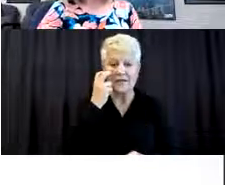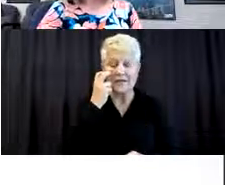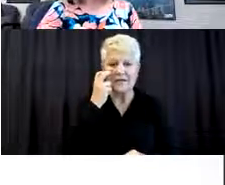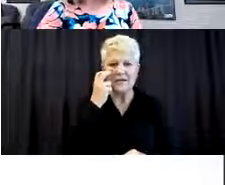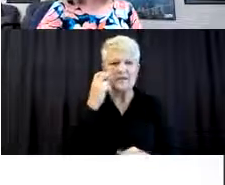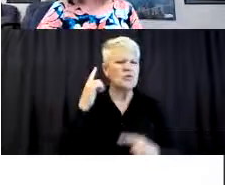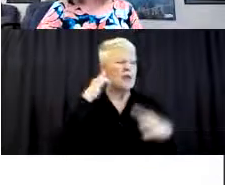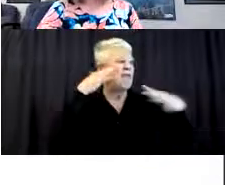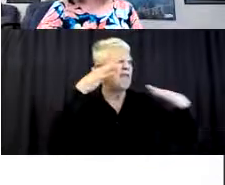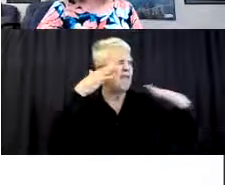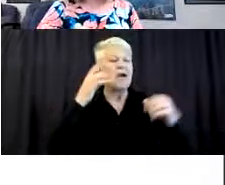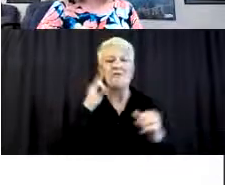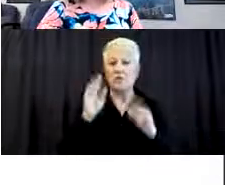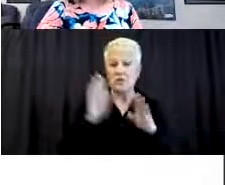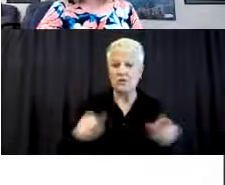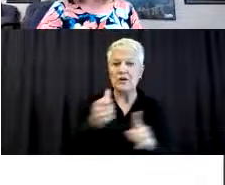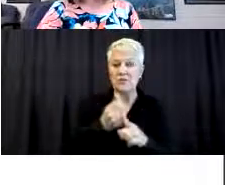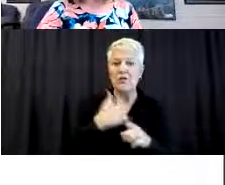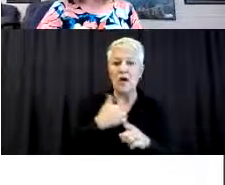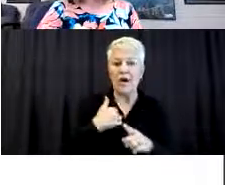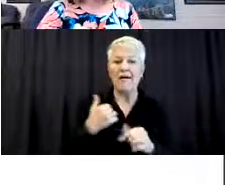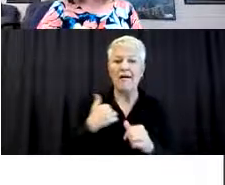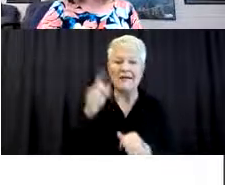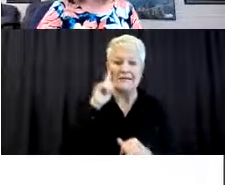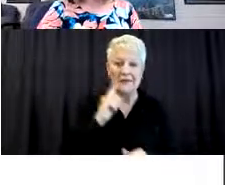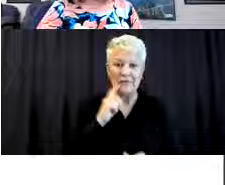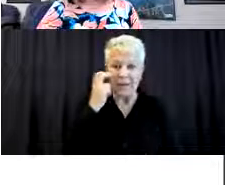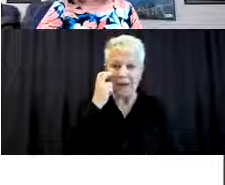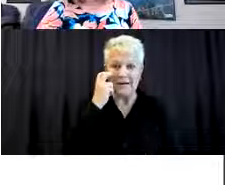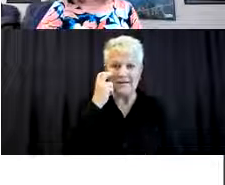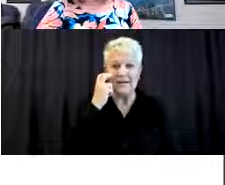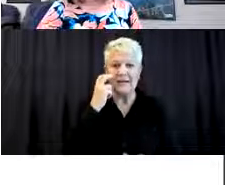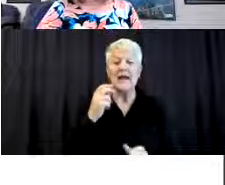children who are visually impaired, deaf, blind, anything big, or